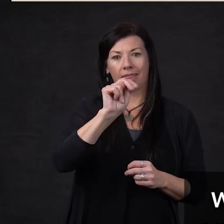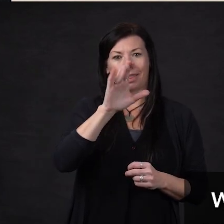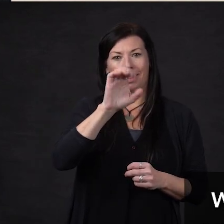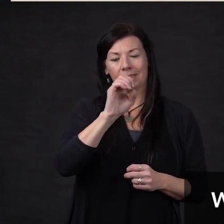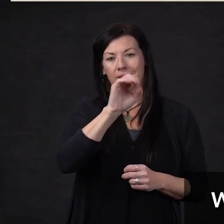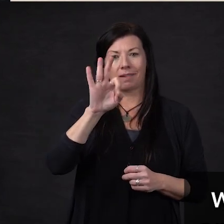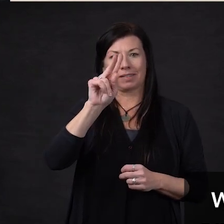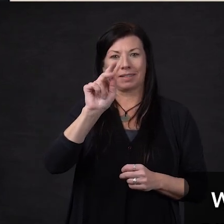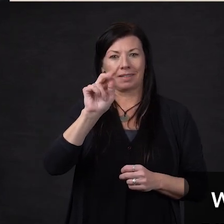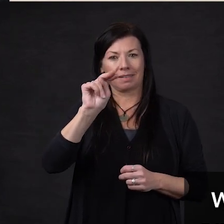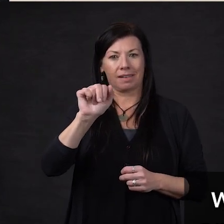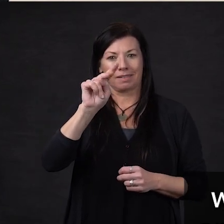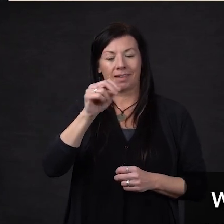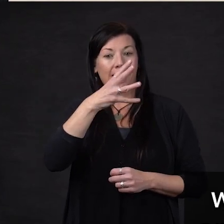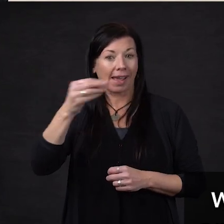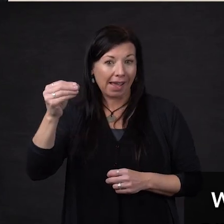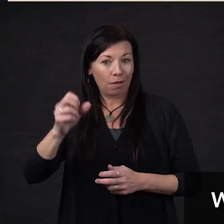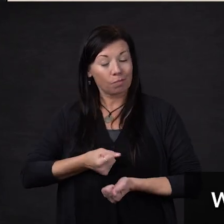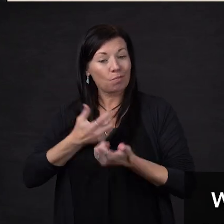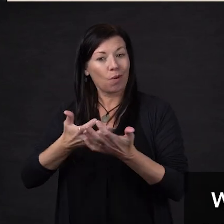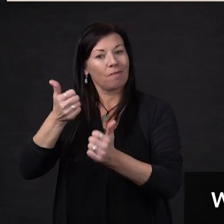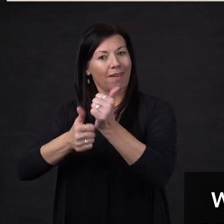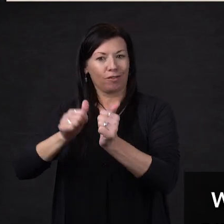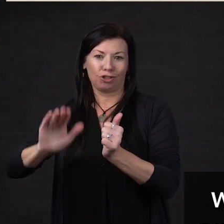and poems every child should know.